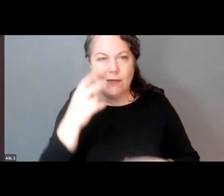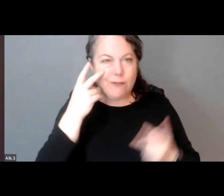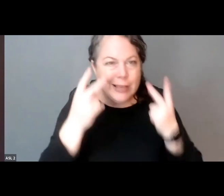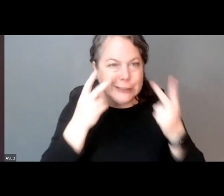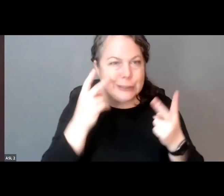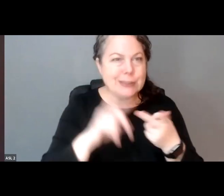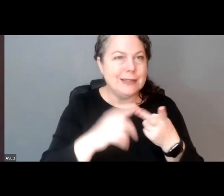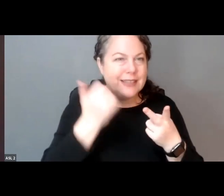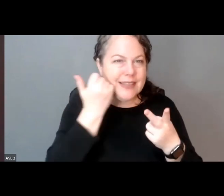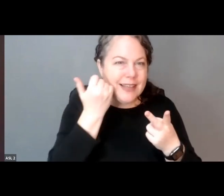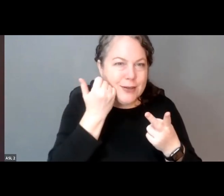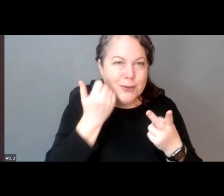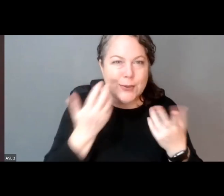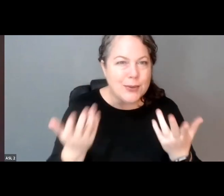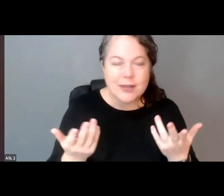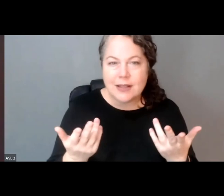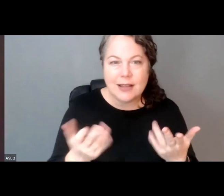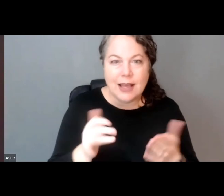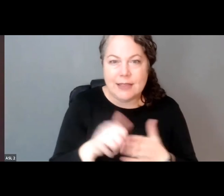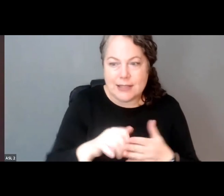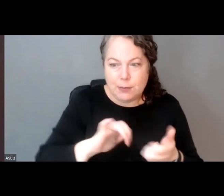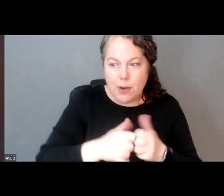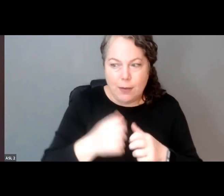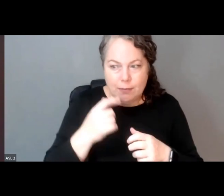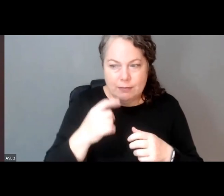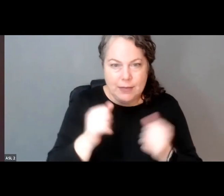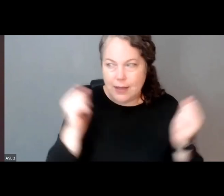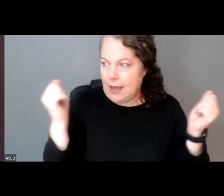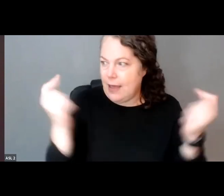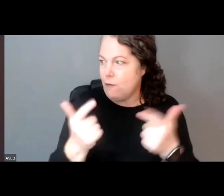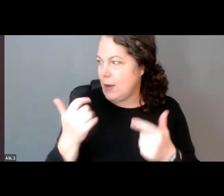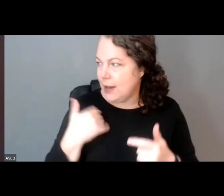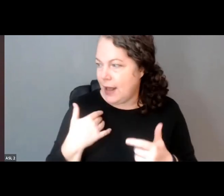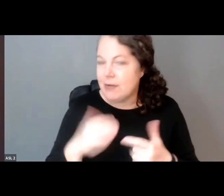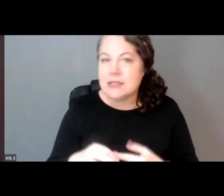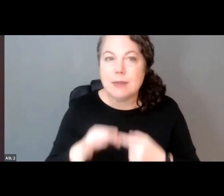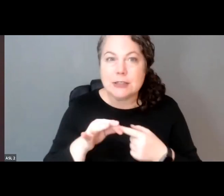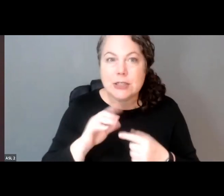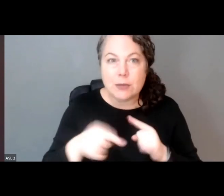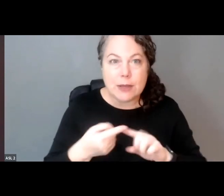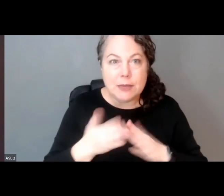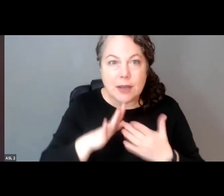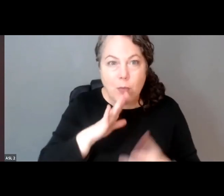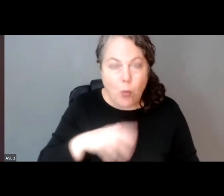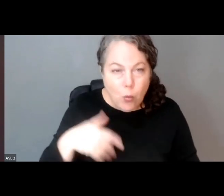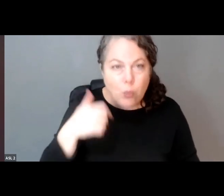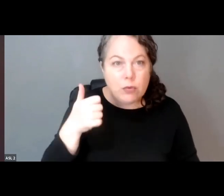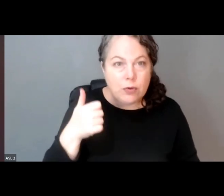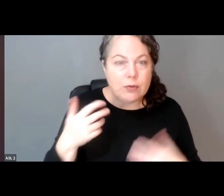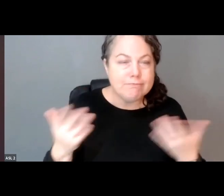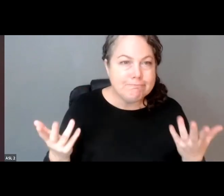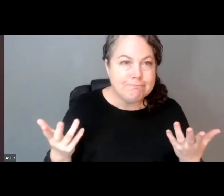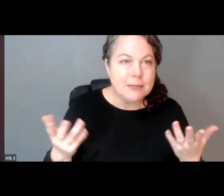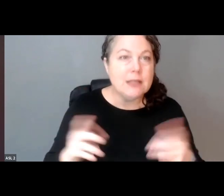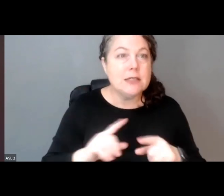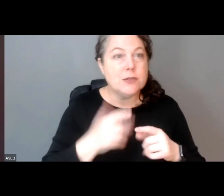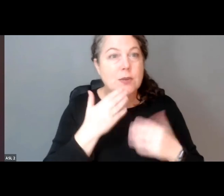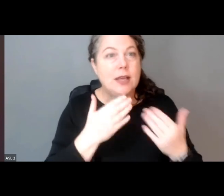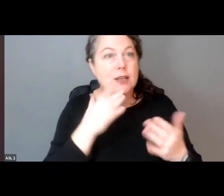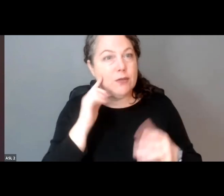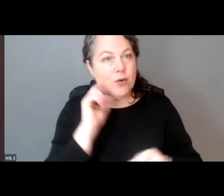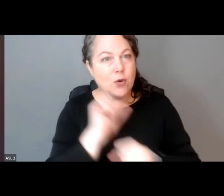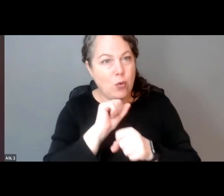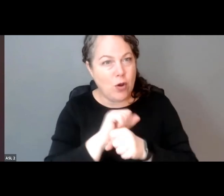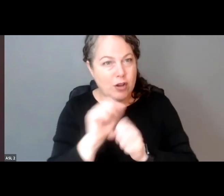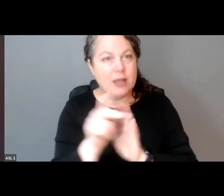which are issues that everyone has and especially as one gets older. So it's great to know that you're working on these policy issues and